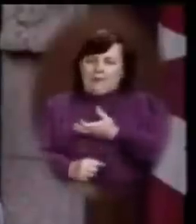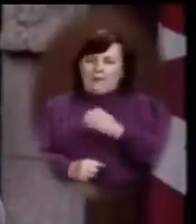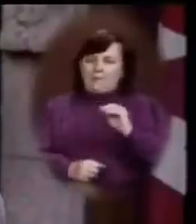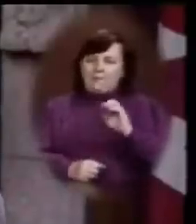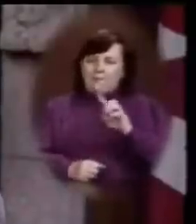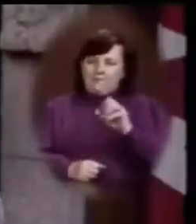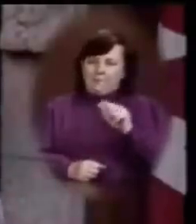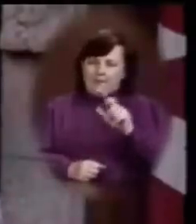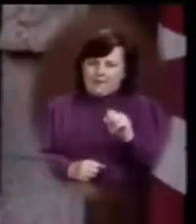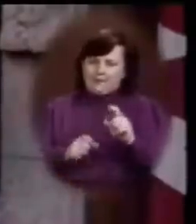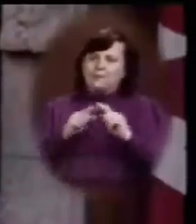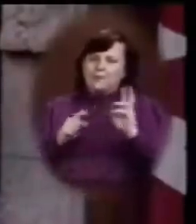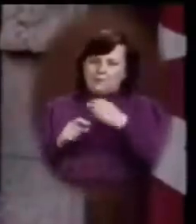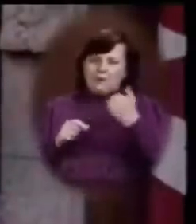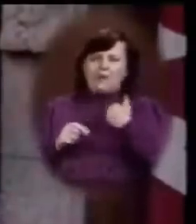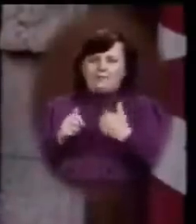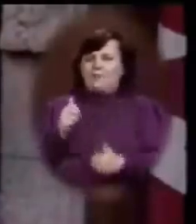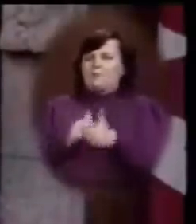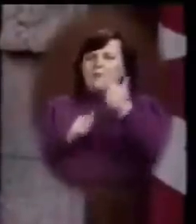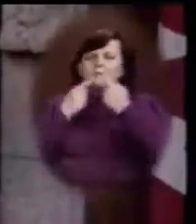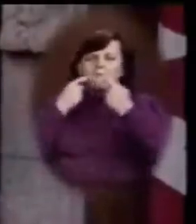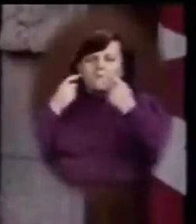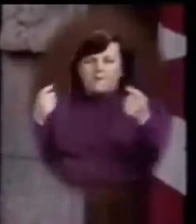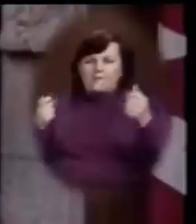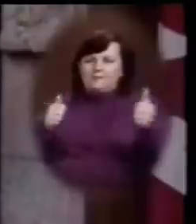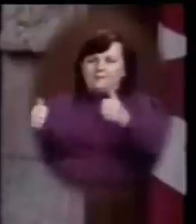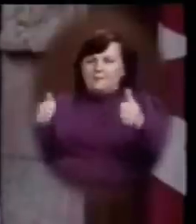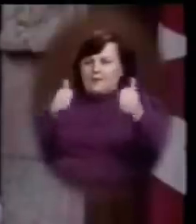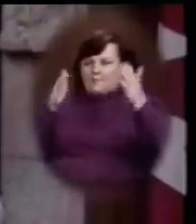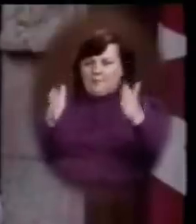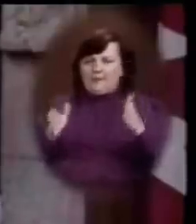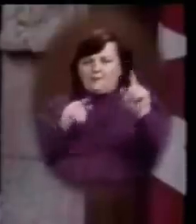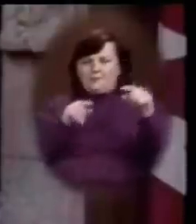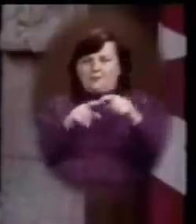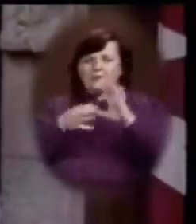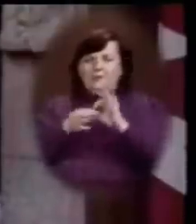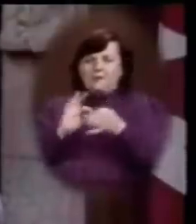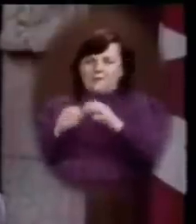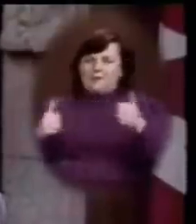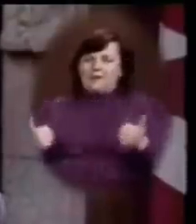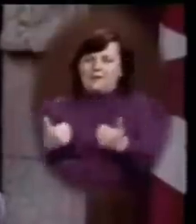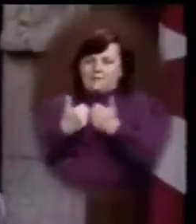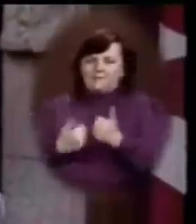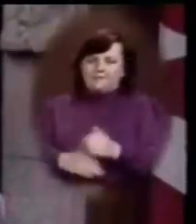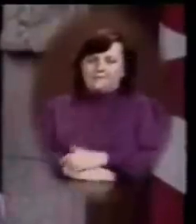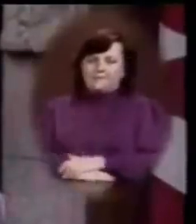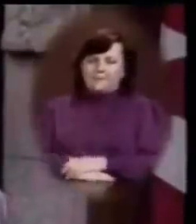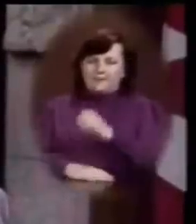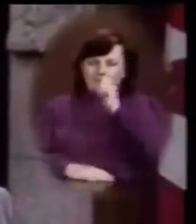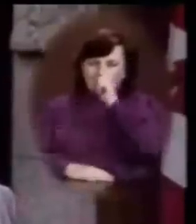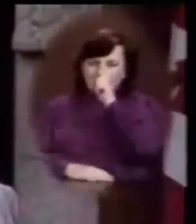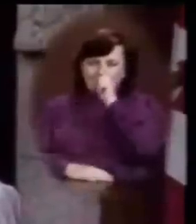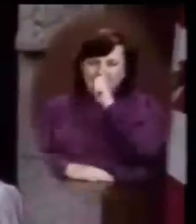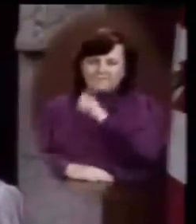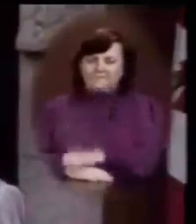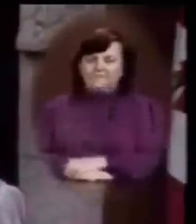Now, one of the problems about the present law on the nature of picketing is that it is extremely